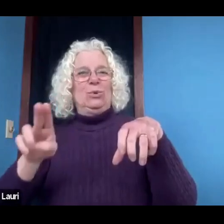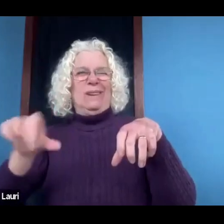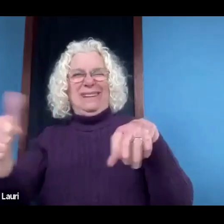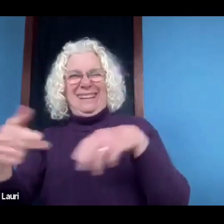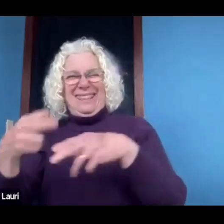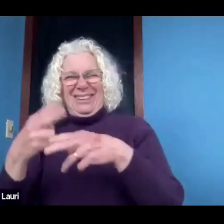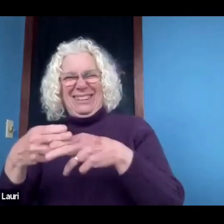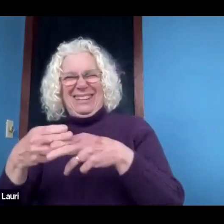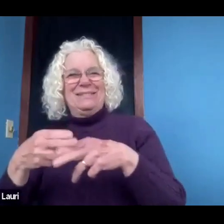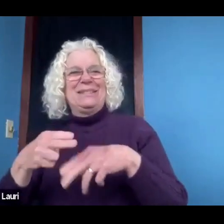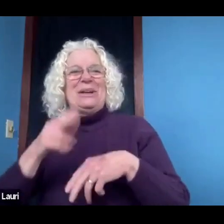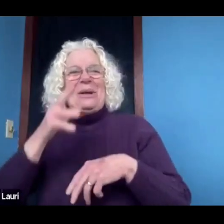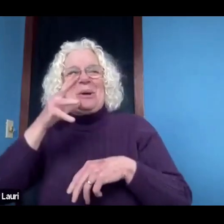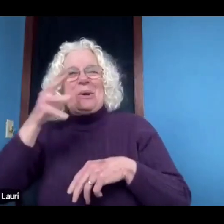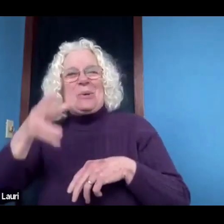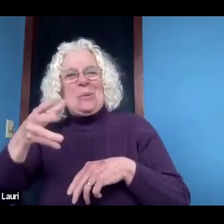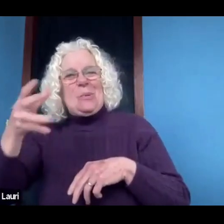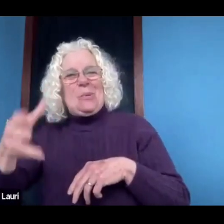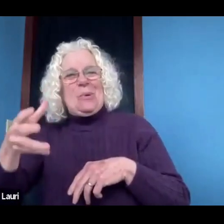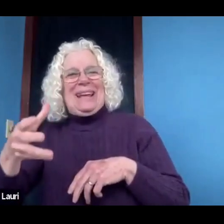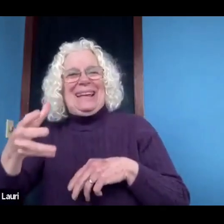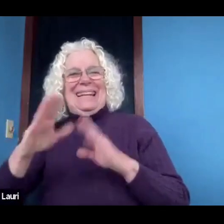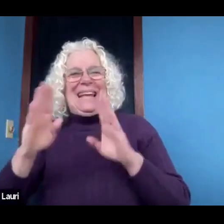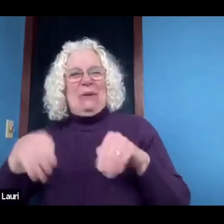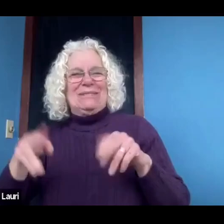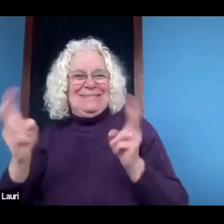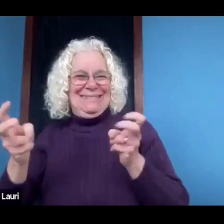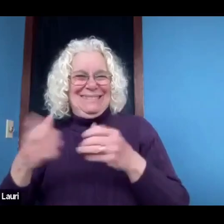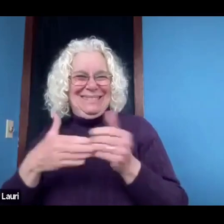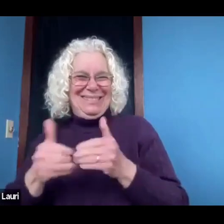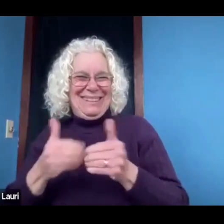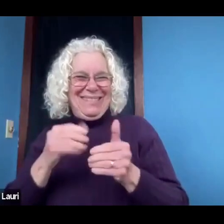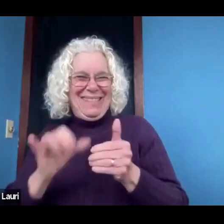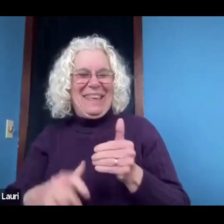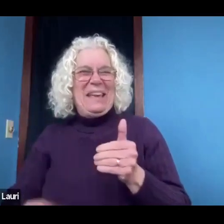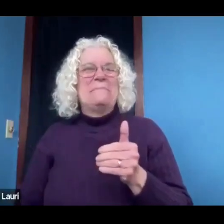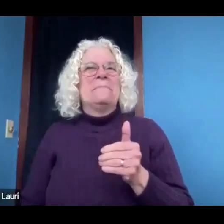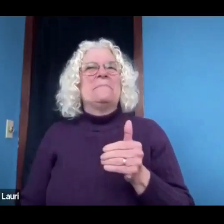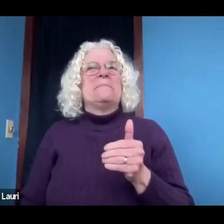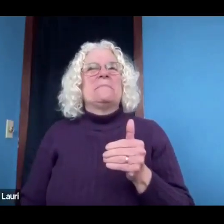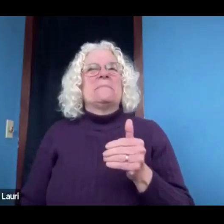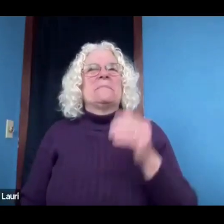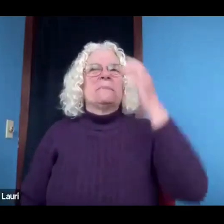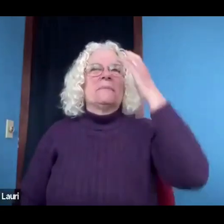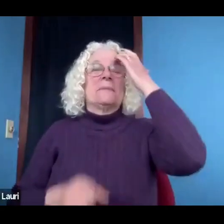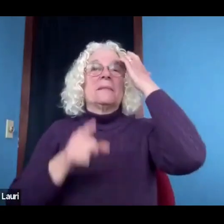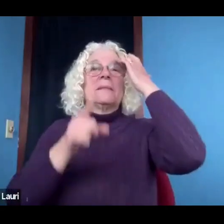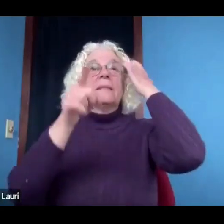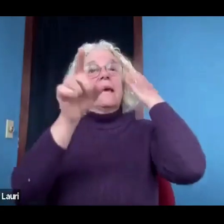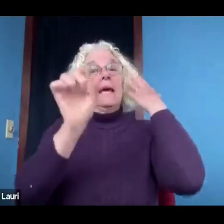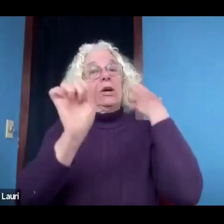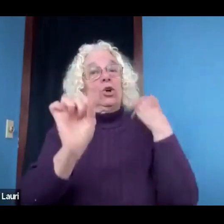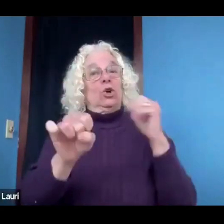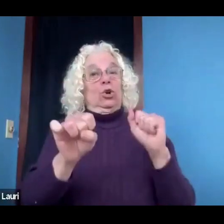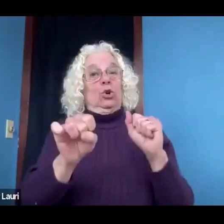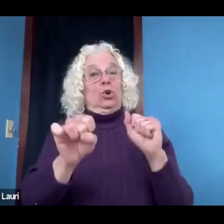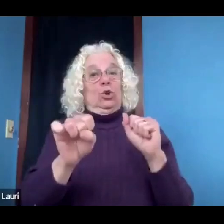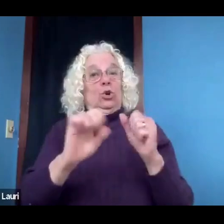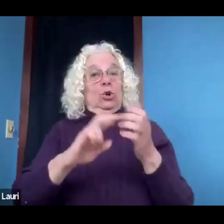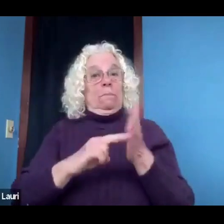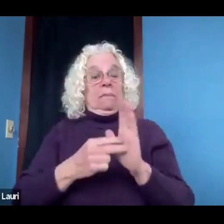like granny flats and things like that. But those can be have the potential to increase